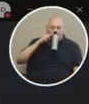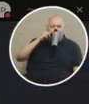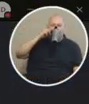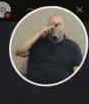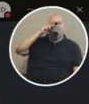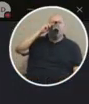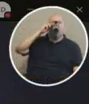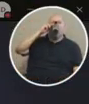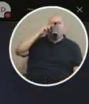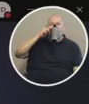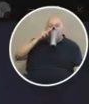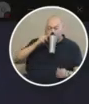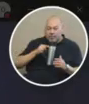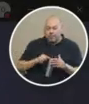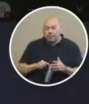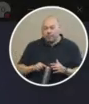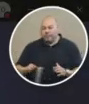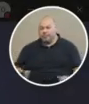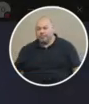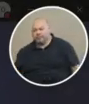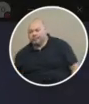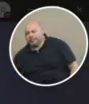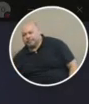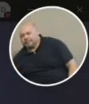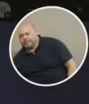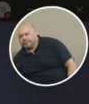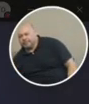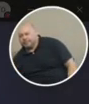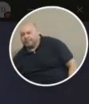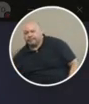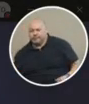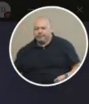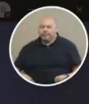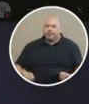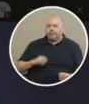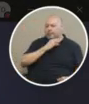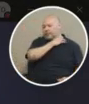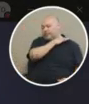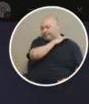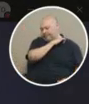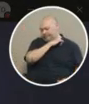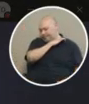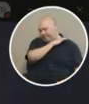Is there a way we can ask Mr. D'Agostino some questions?